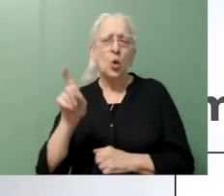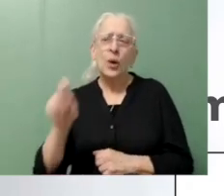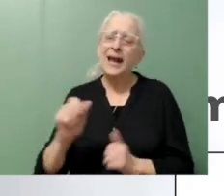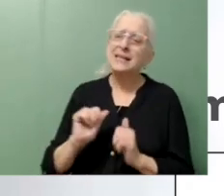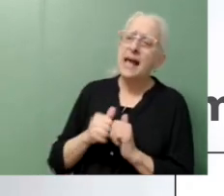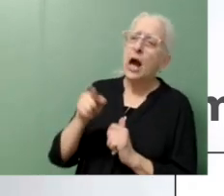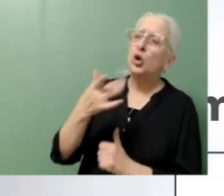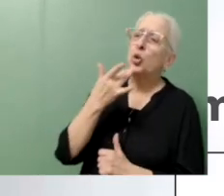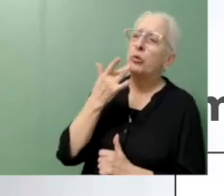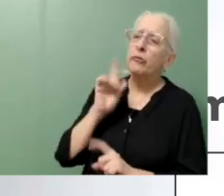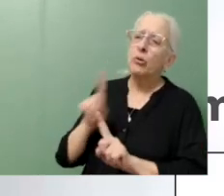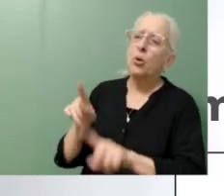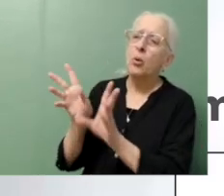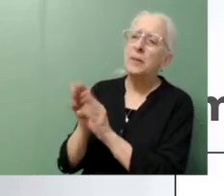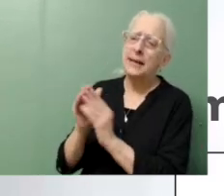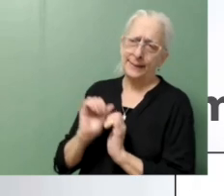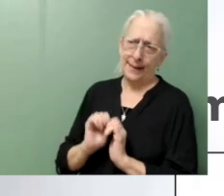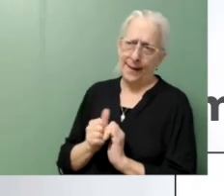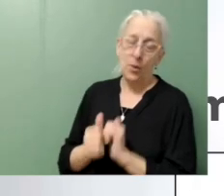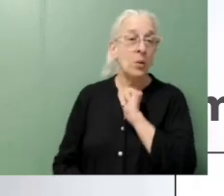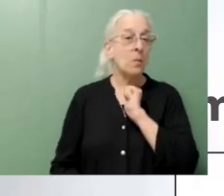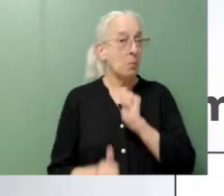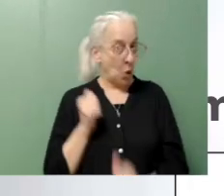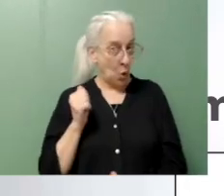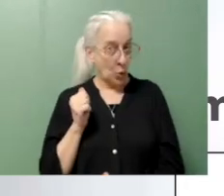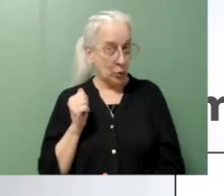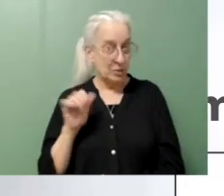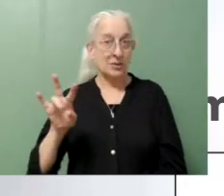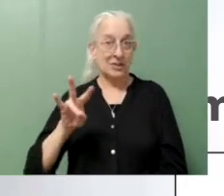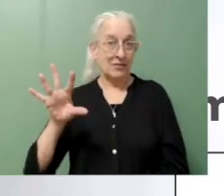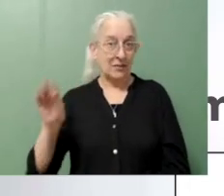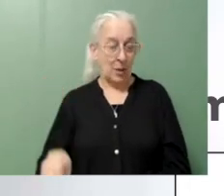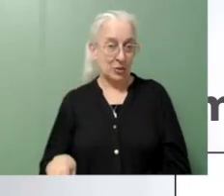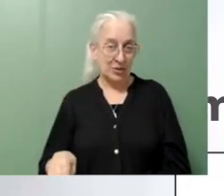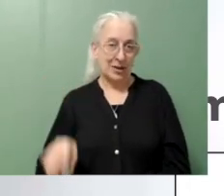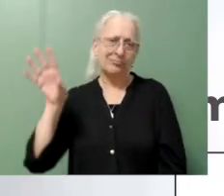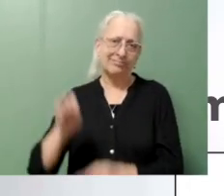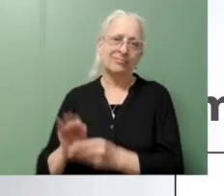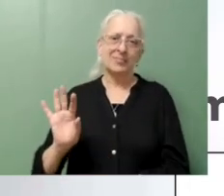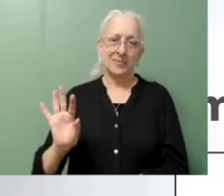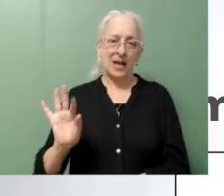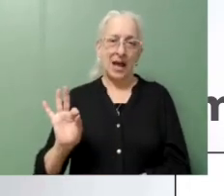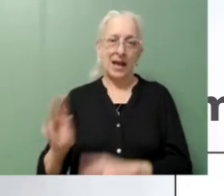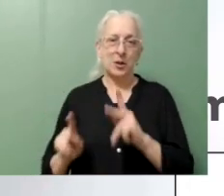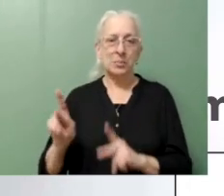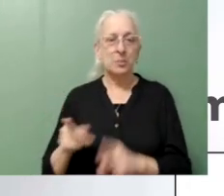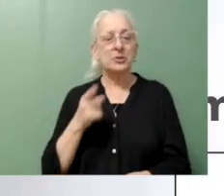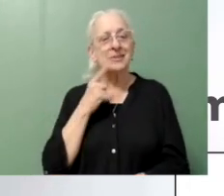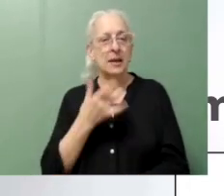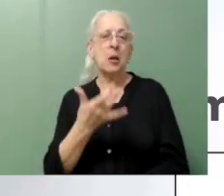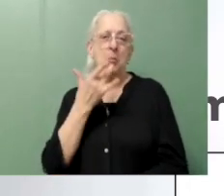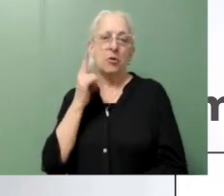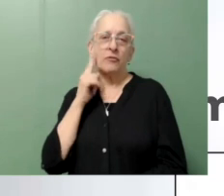attend meetings. Most of the respondents, 75% or 9 people, said they preferred